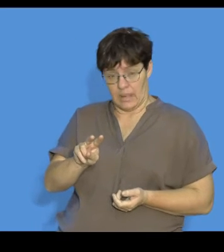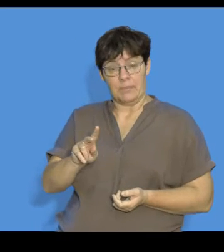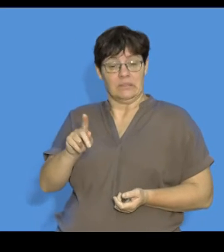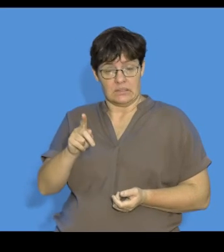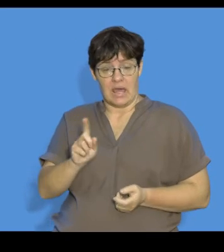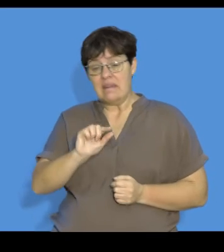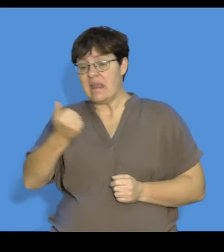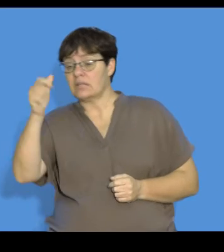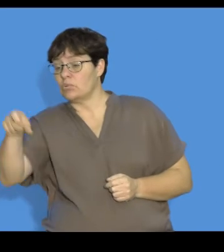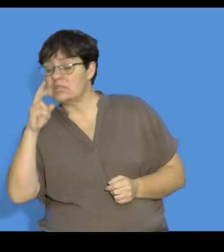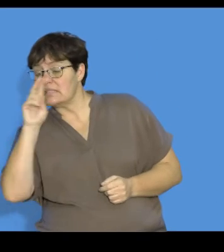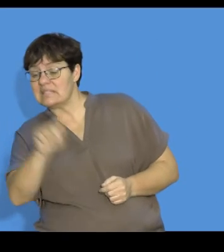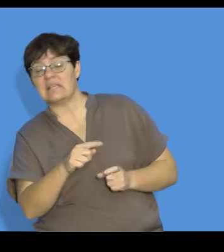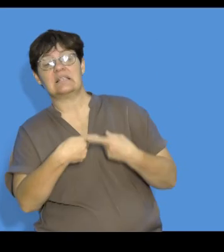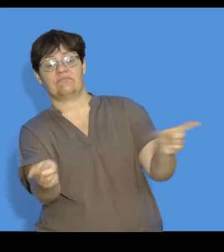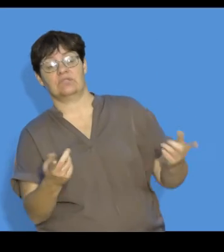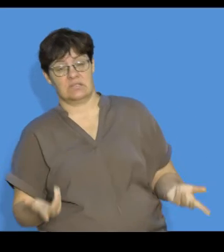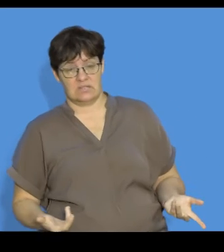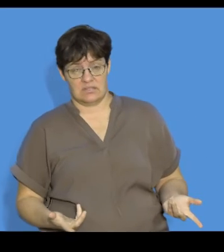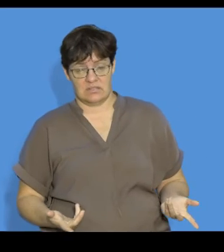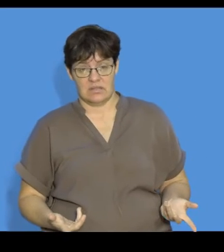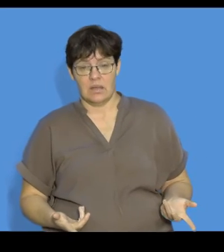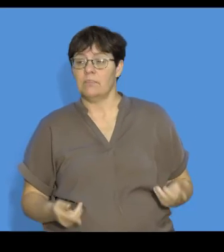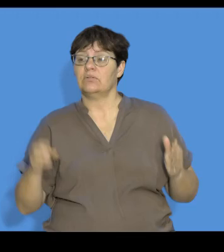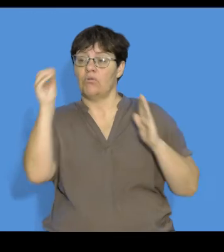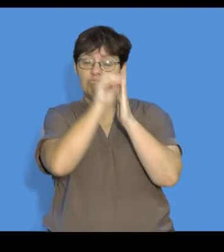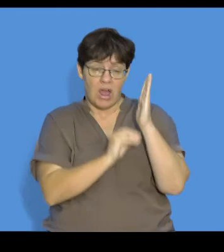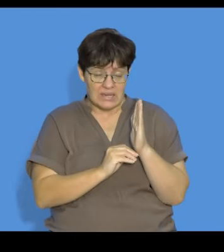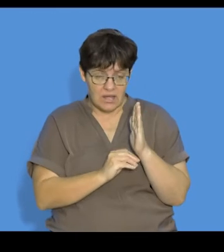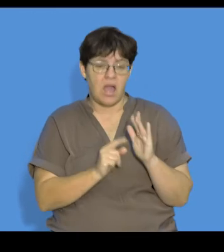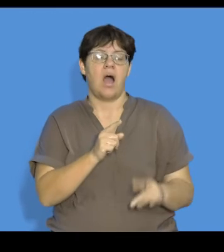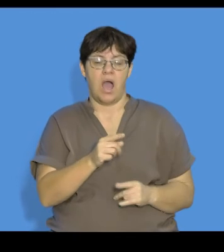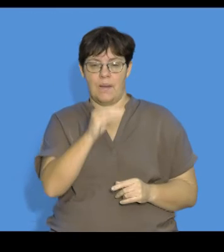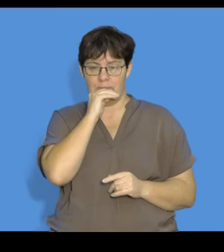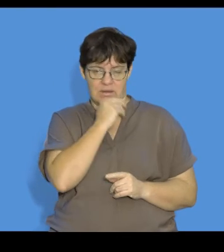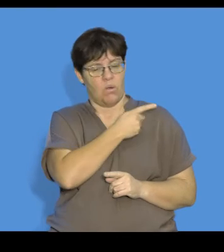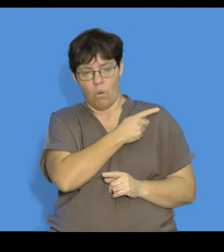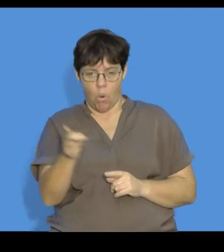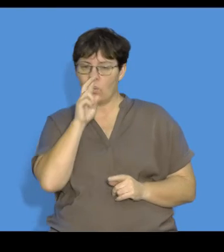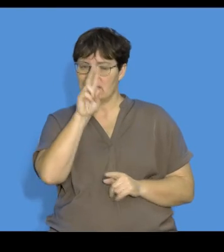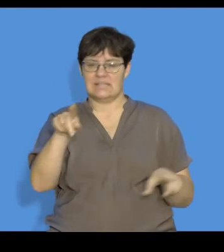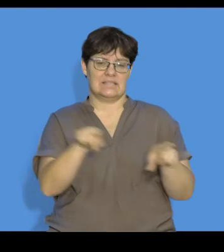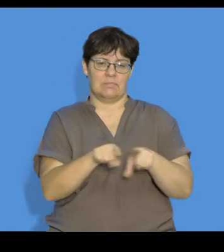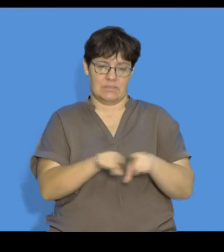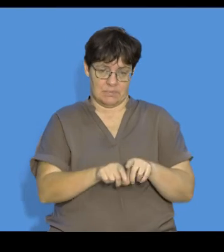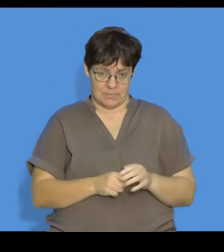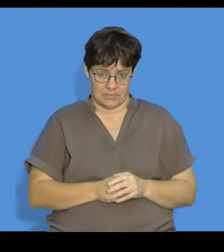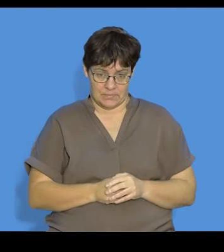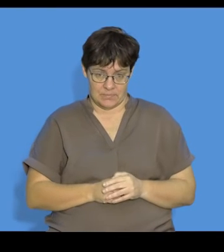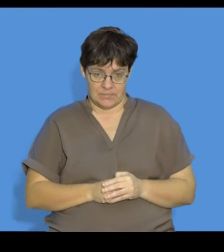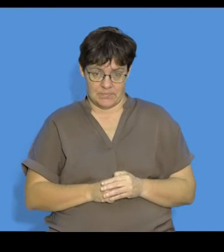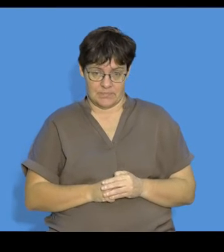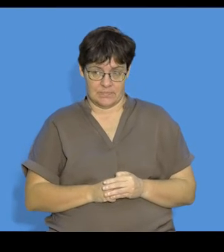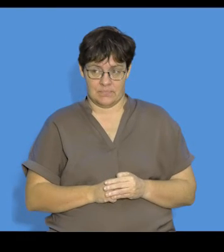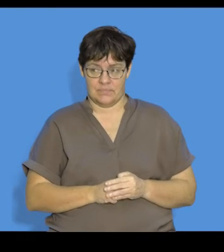eyes might not be what the next person sees. But if you both write it down, then it means everyone will see the same